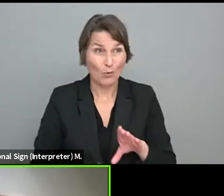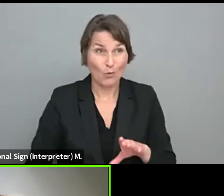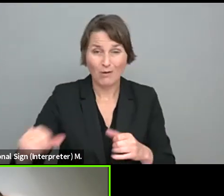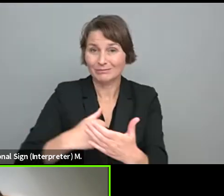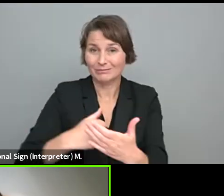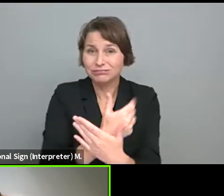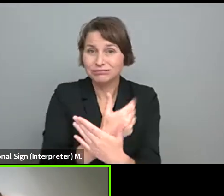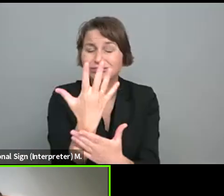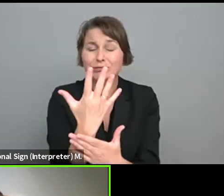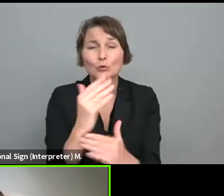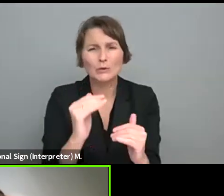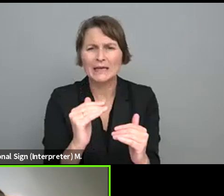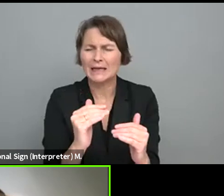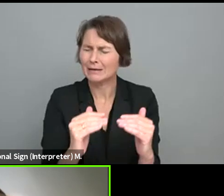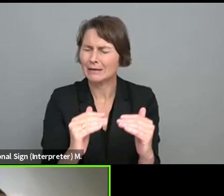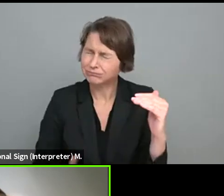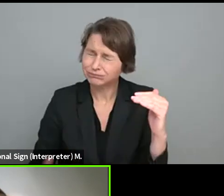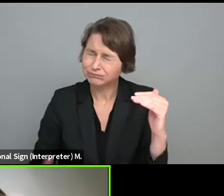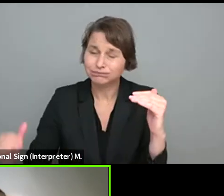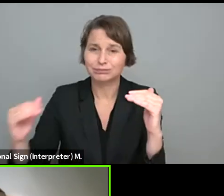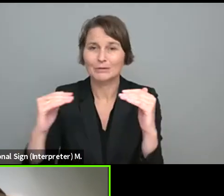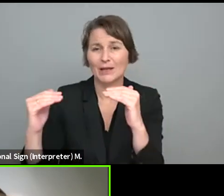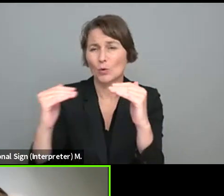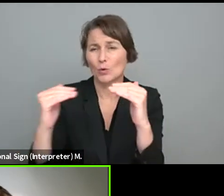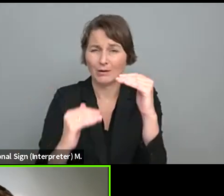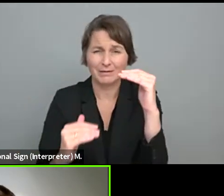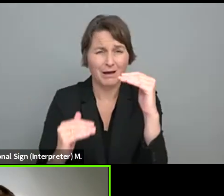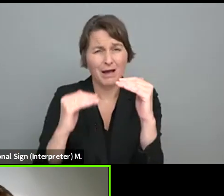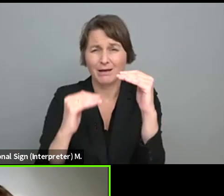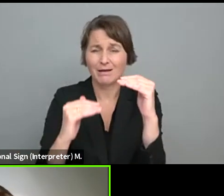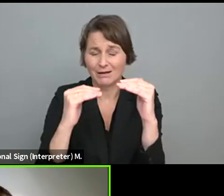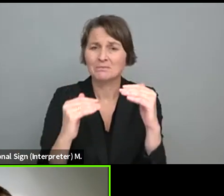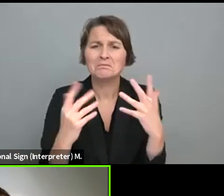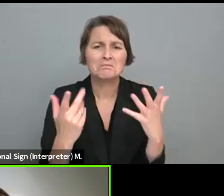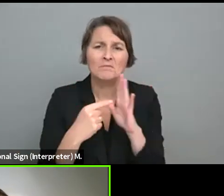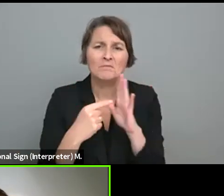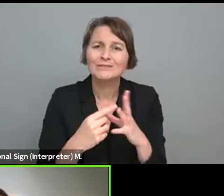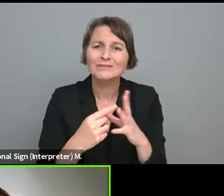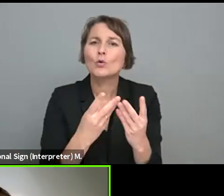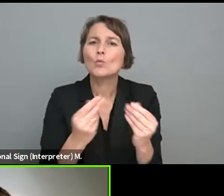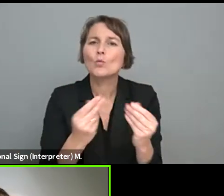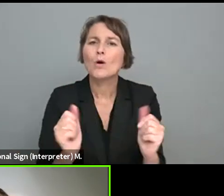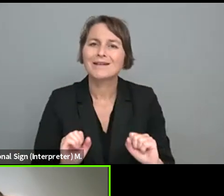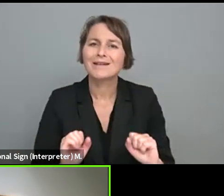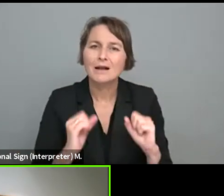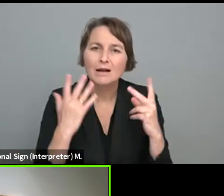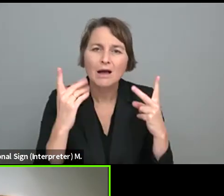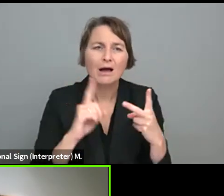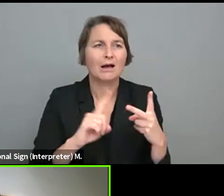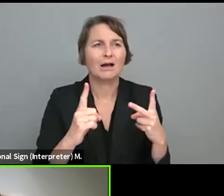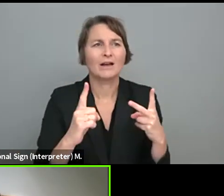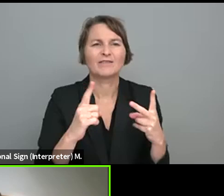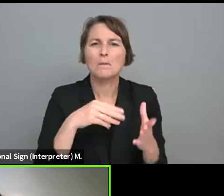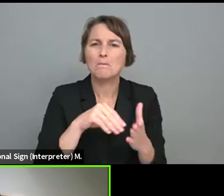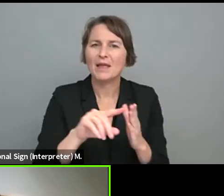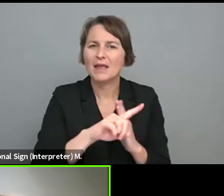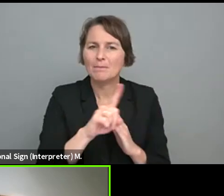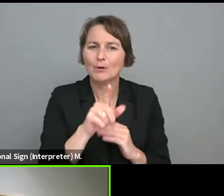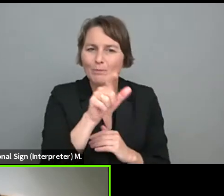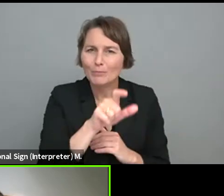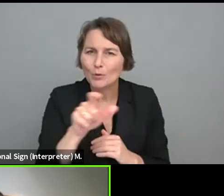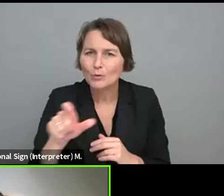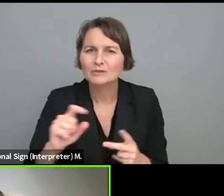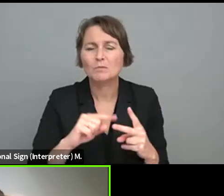do. And when you look at all indexes for quality of life, for GDP per capita, or however you want to measure it, these